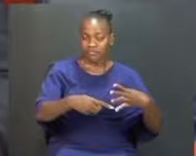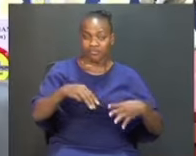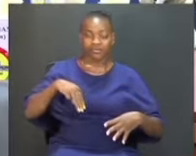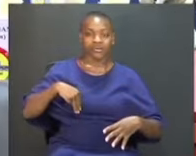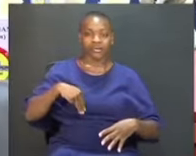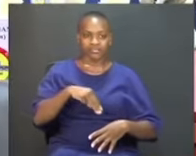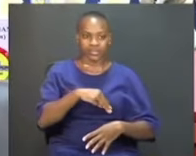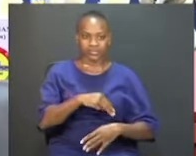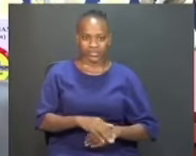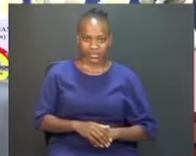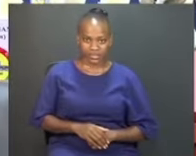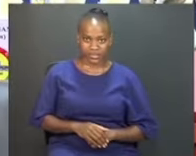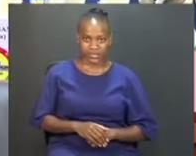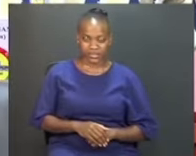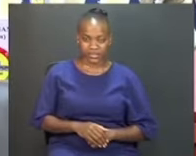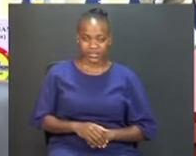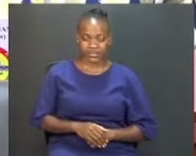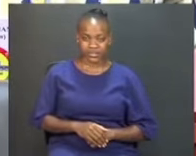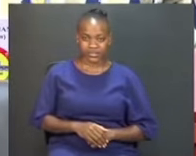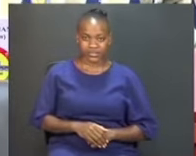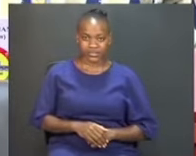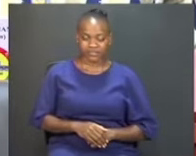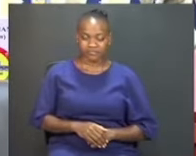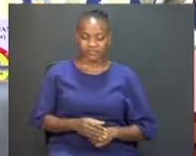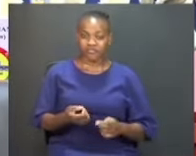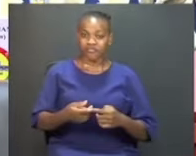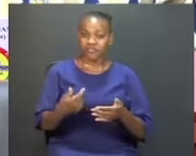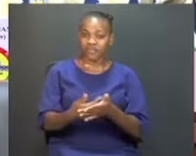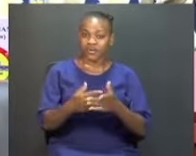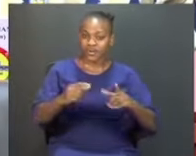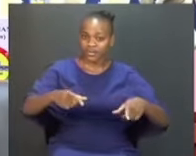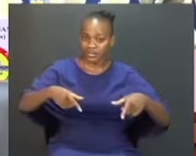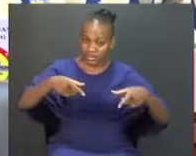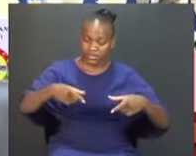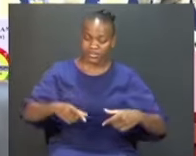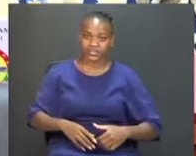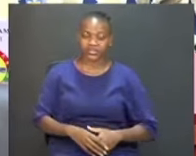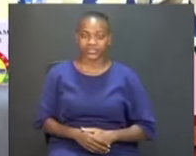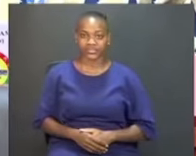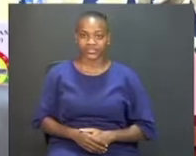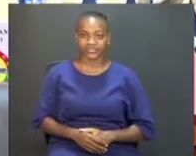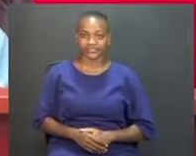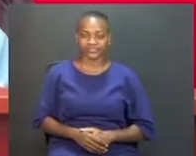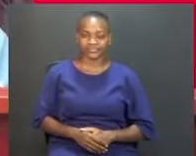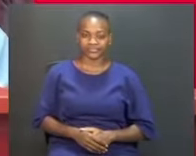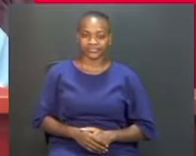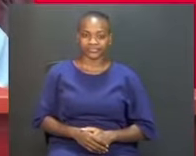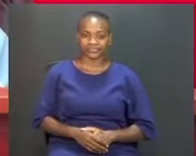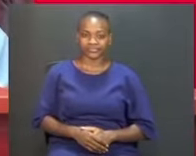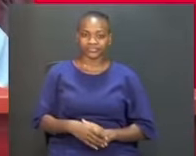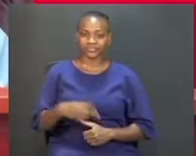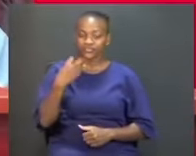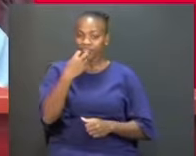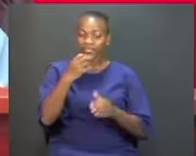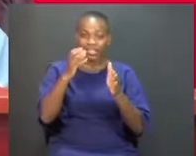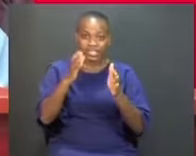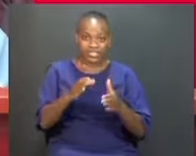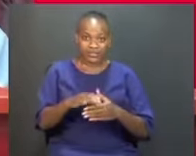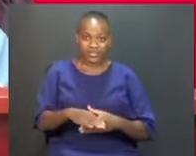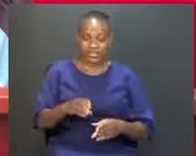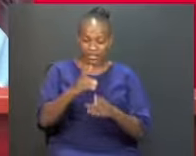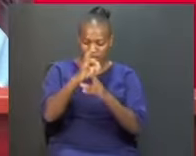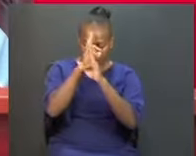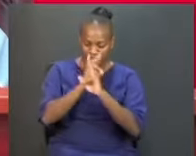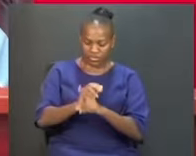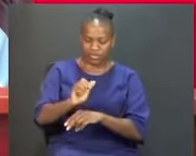members of our delegation. Mr. Speaker, the Honorable